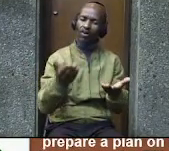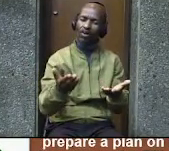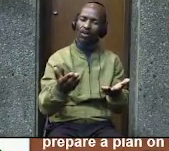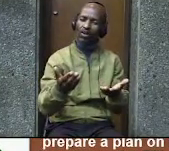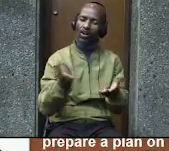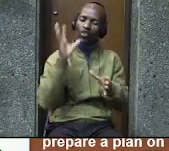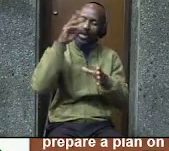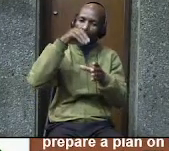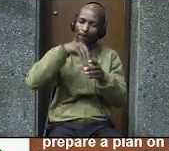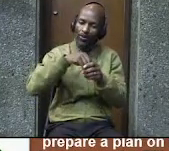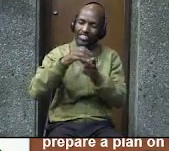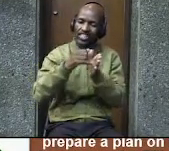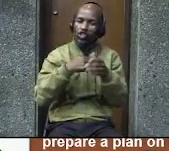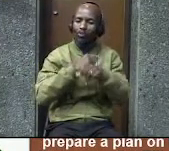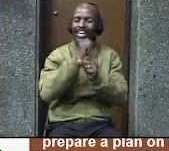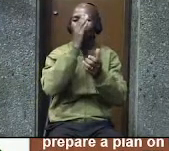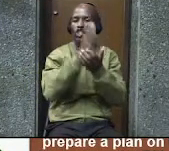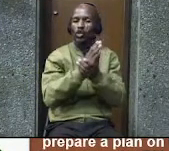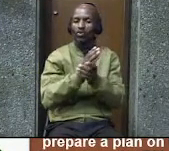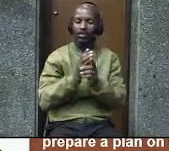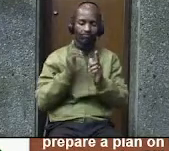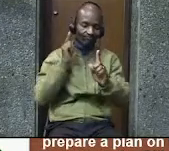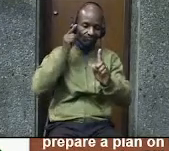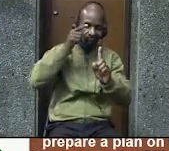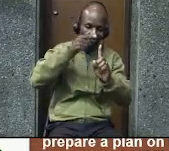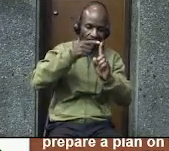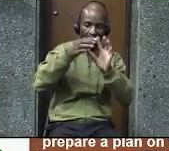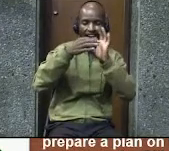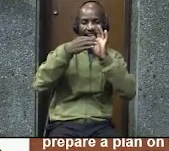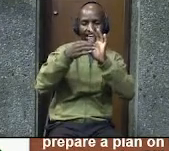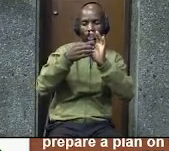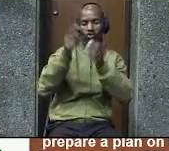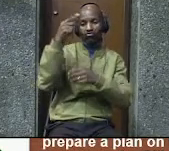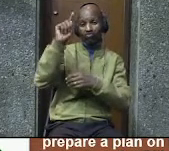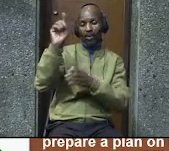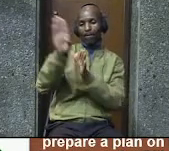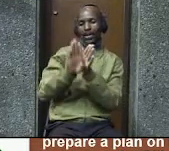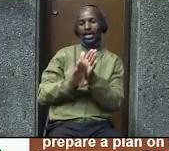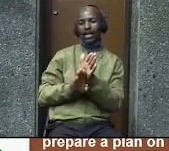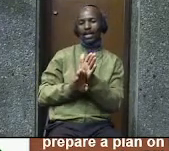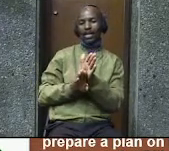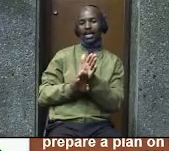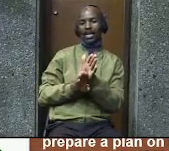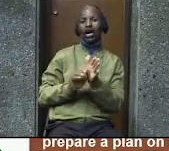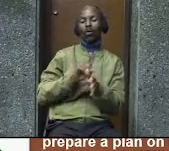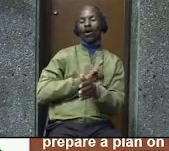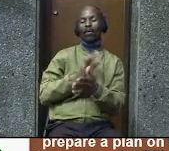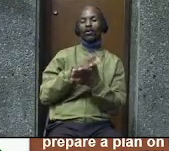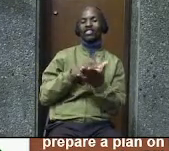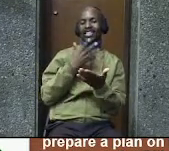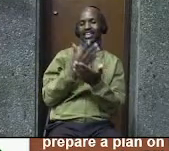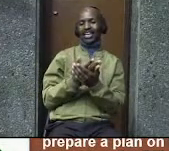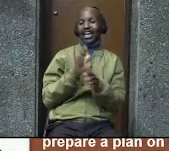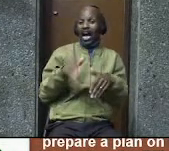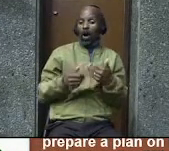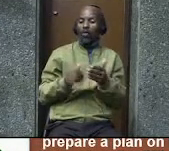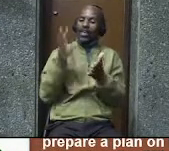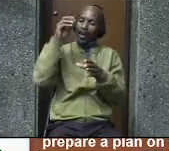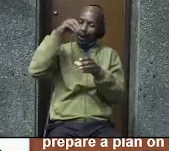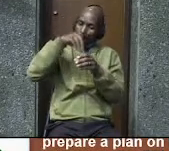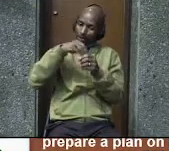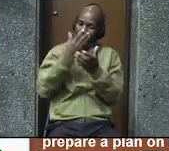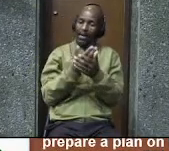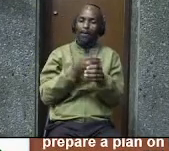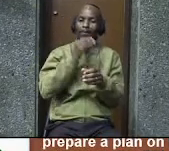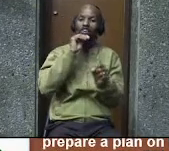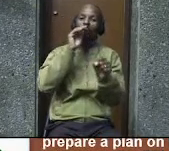your inputs, just make sure that they are directly linked to the expropriation bill, so that is how your inputs can